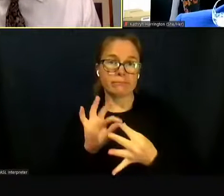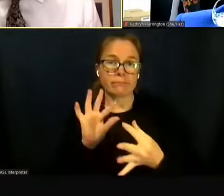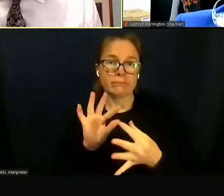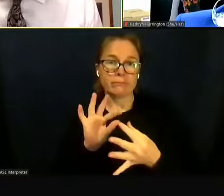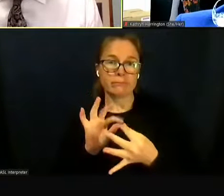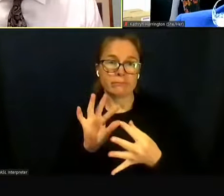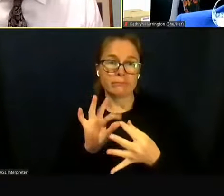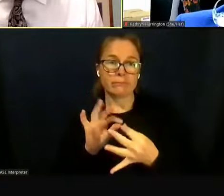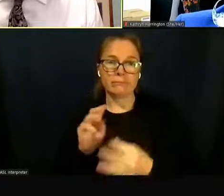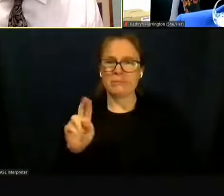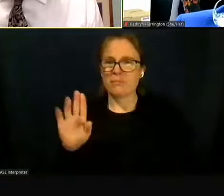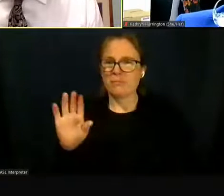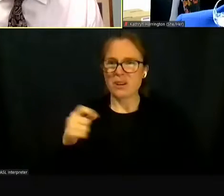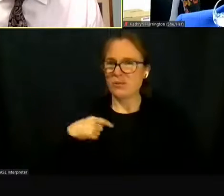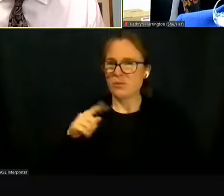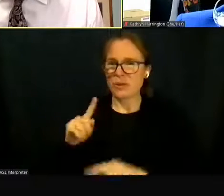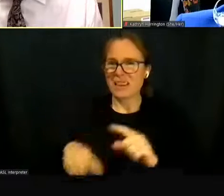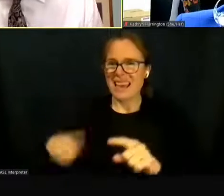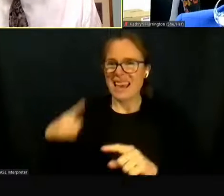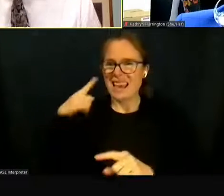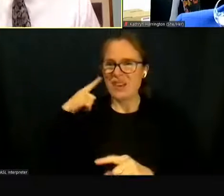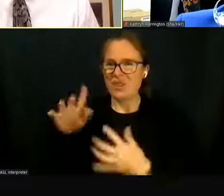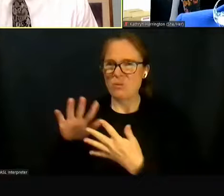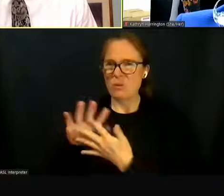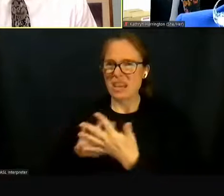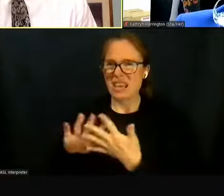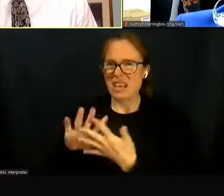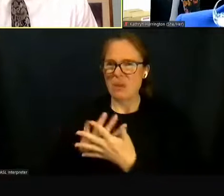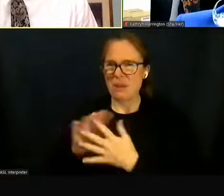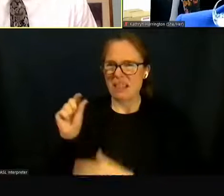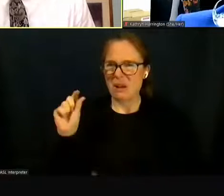You are breaking up just a bit, Commissioner Willie.